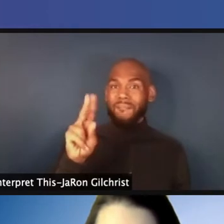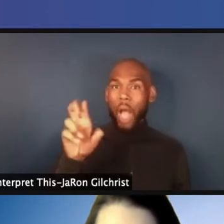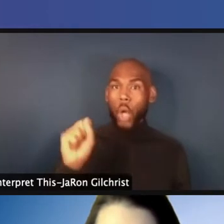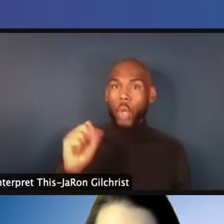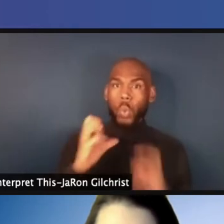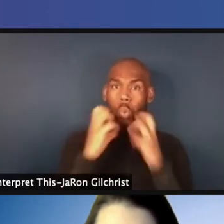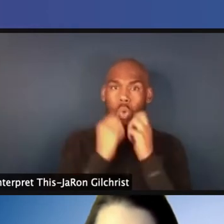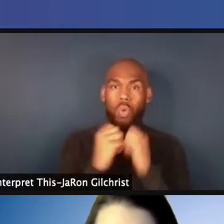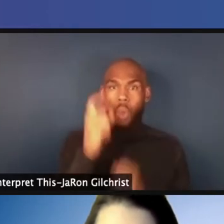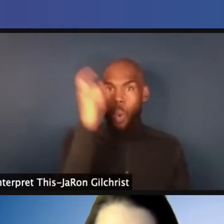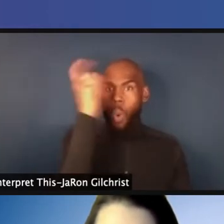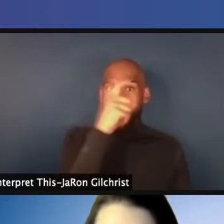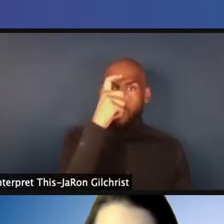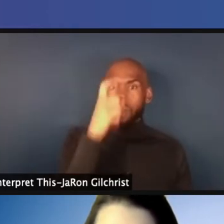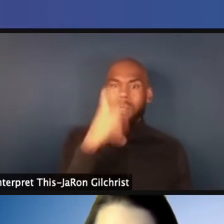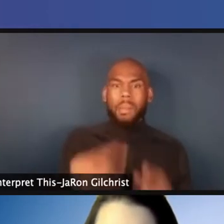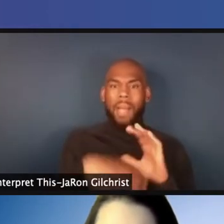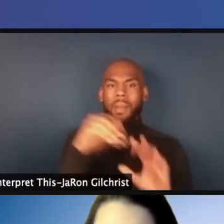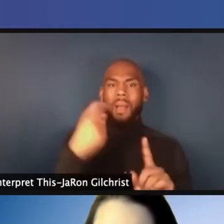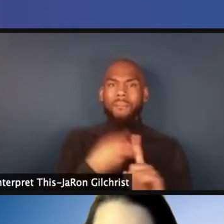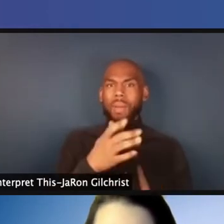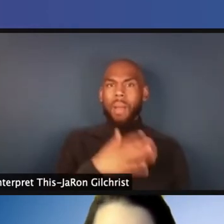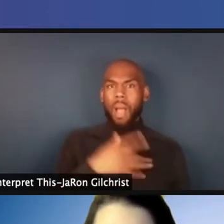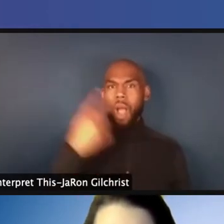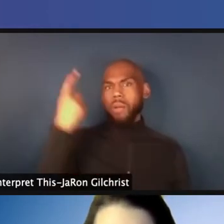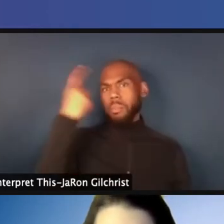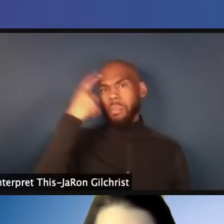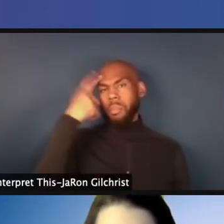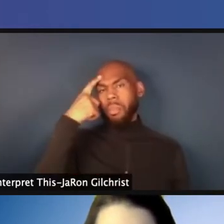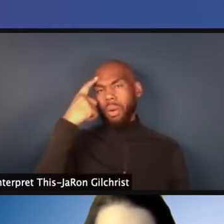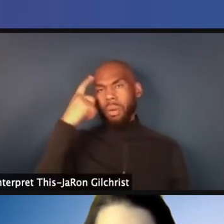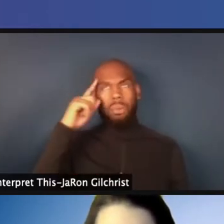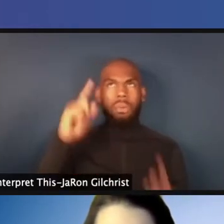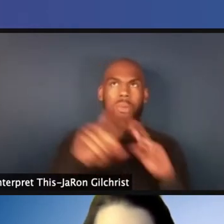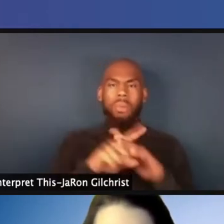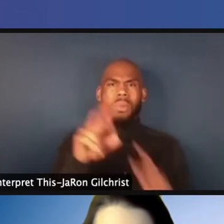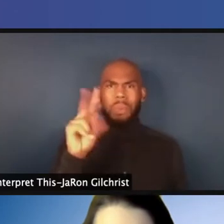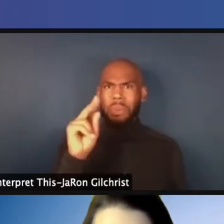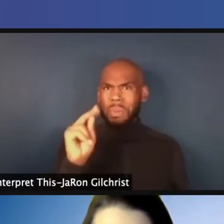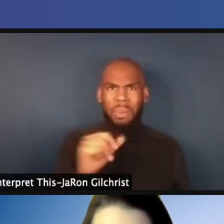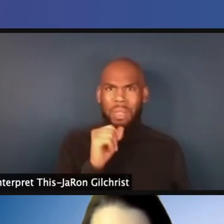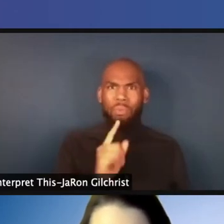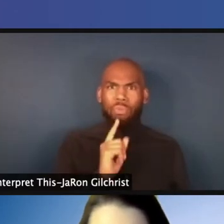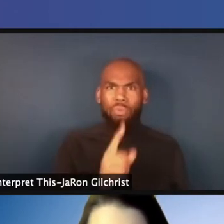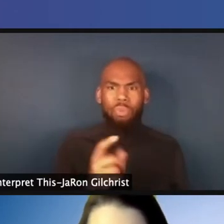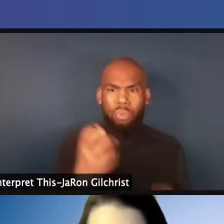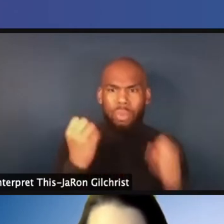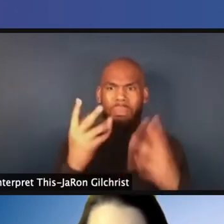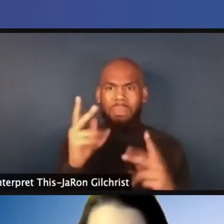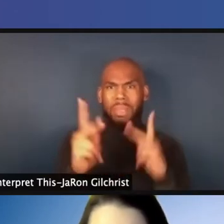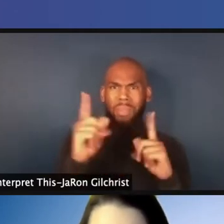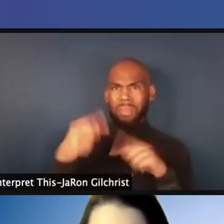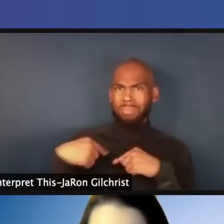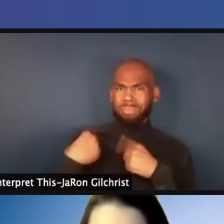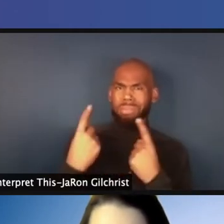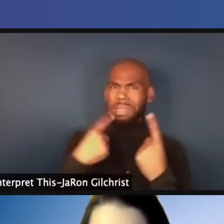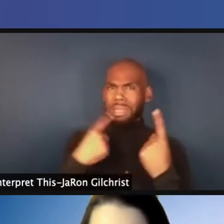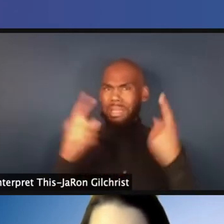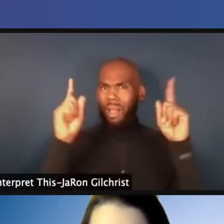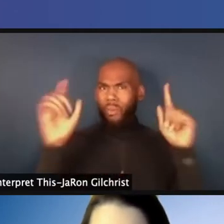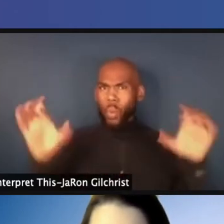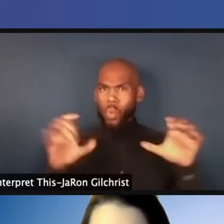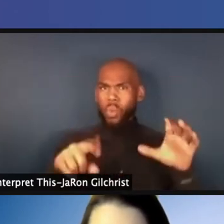just coming out of our brains, because it's not true. And folks have been doing it successfully for a long time,